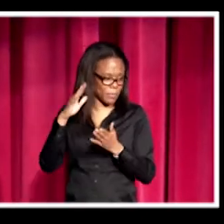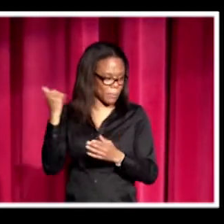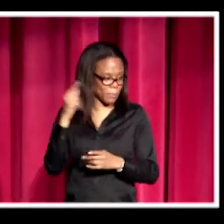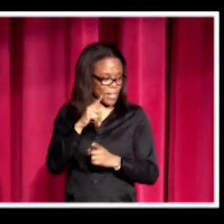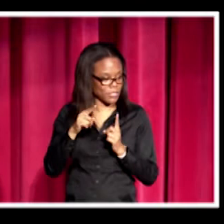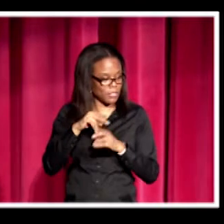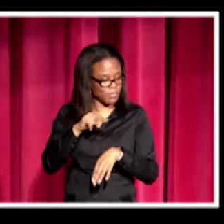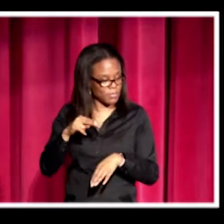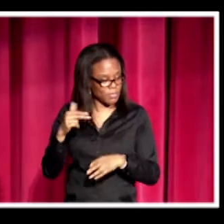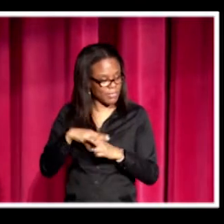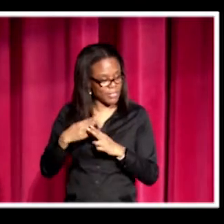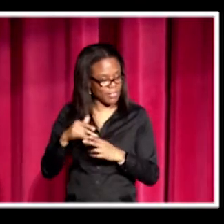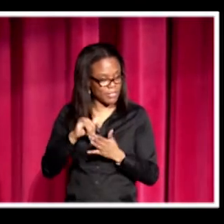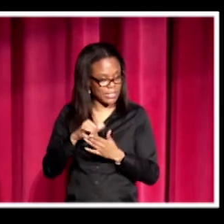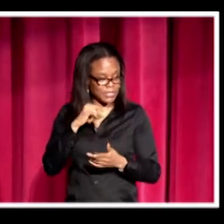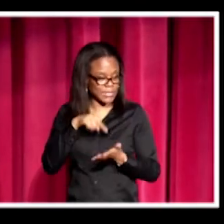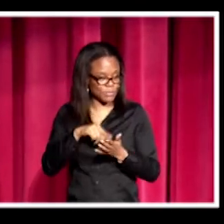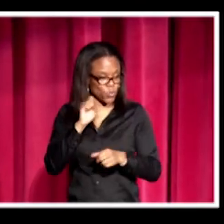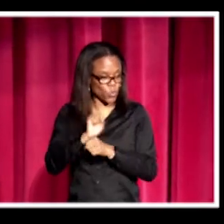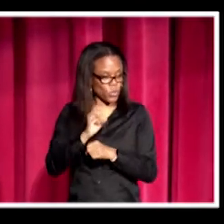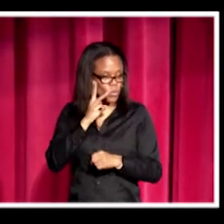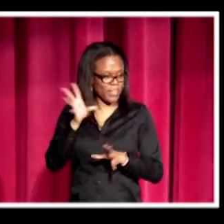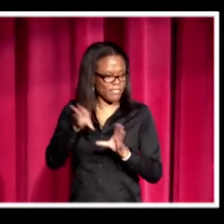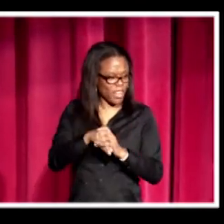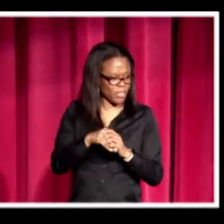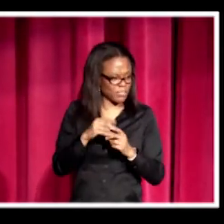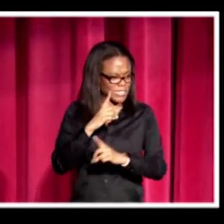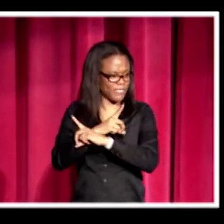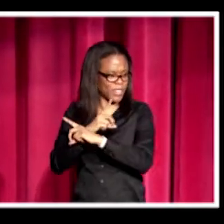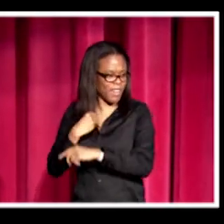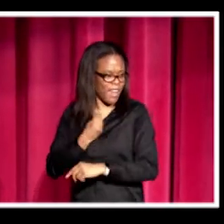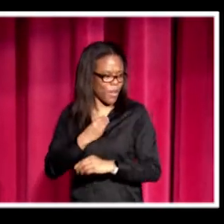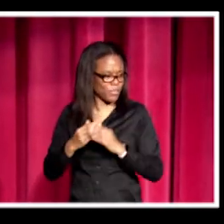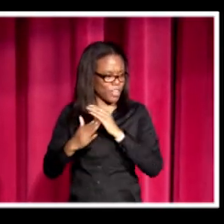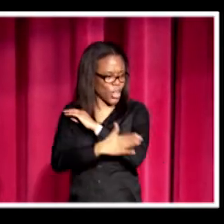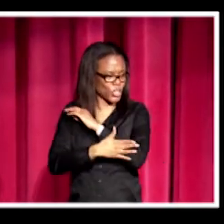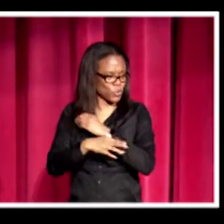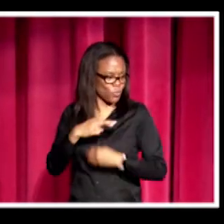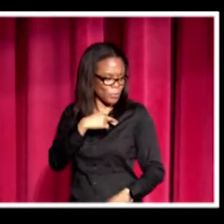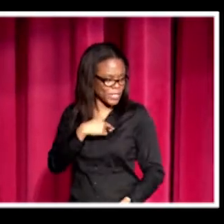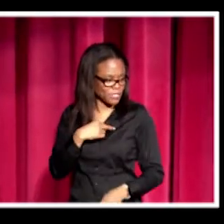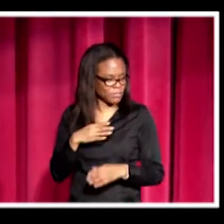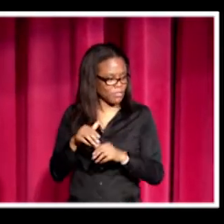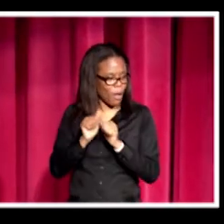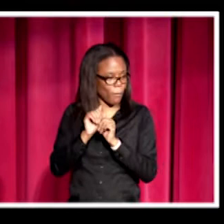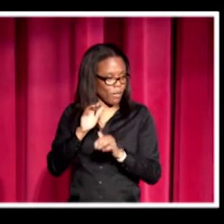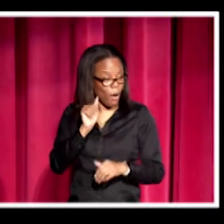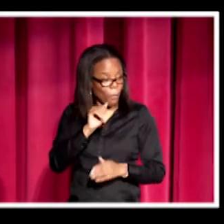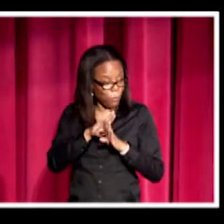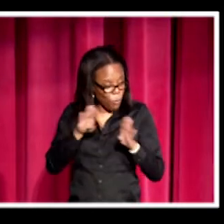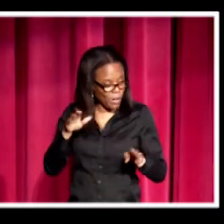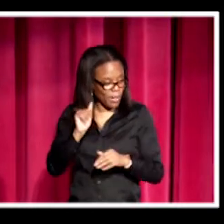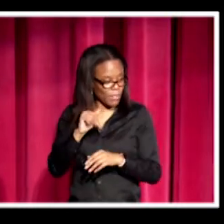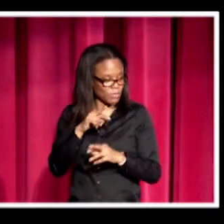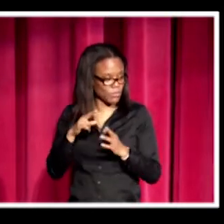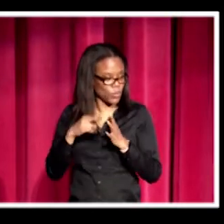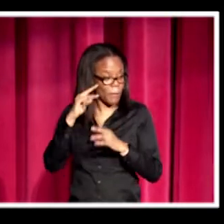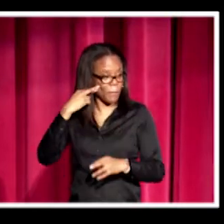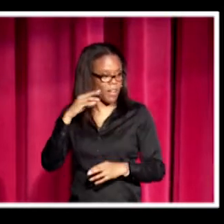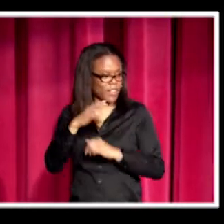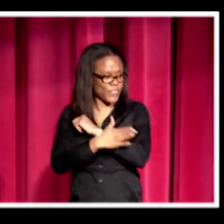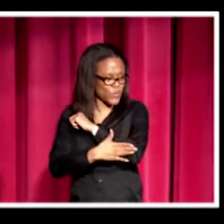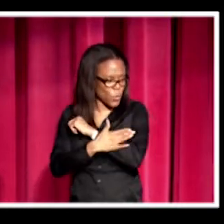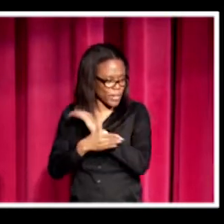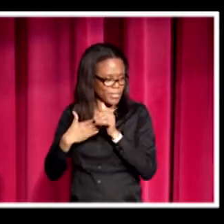that this work would involve defending our country's reputation abroad and reminding foreign leaders that we